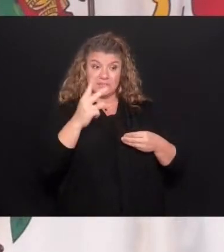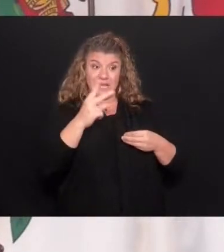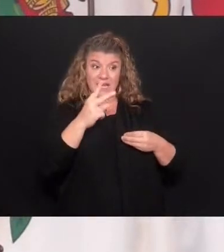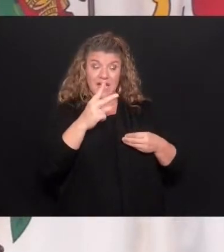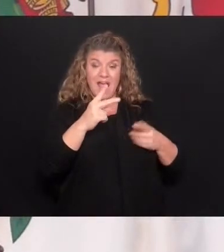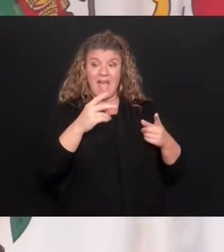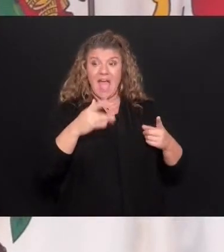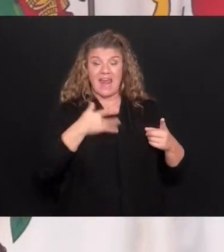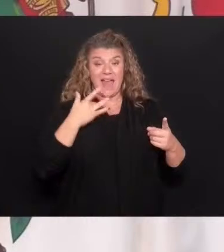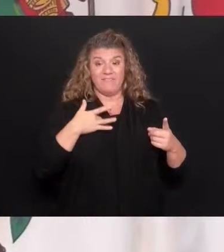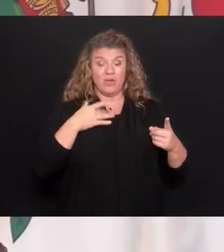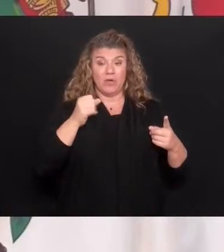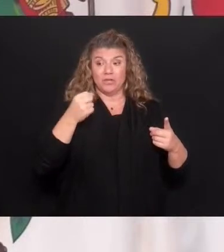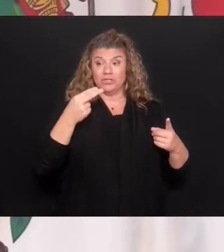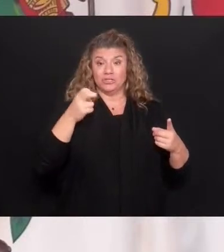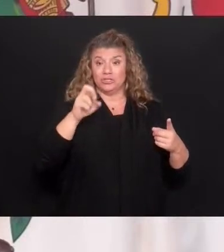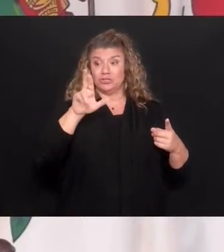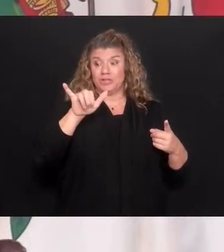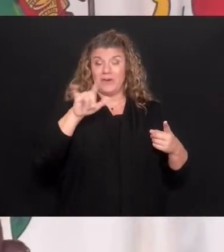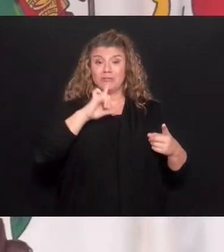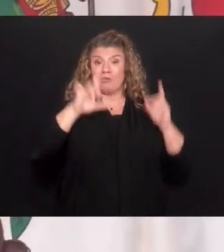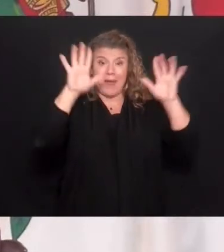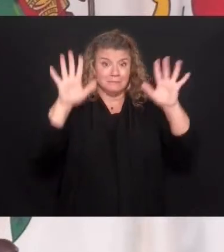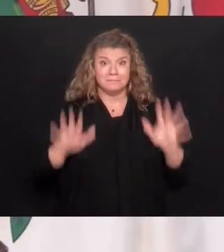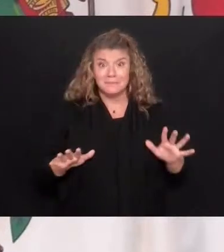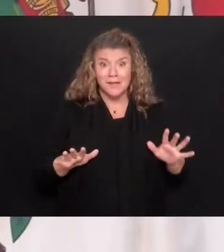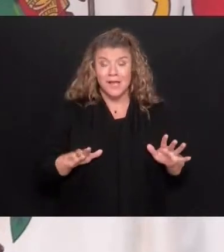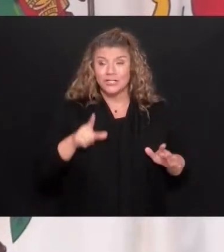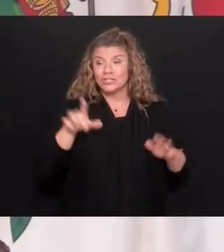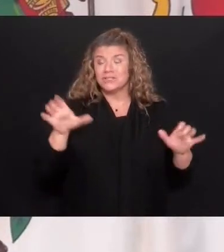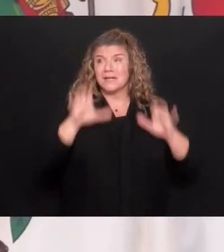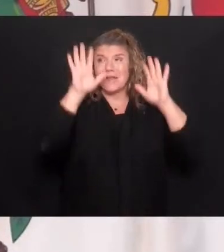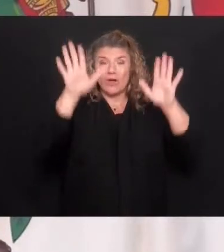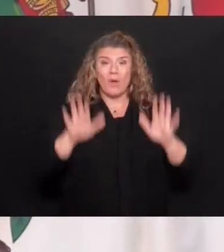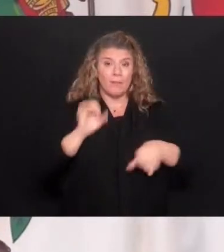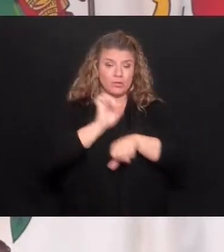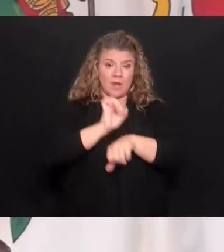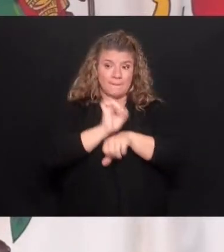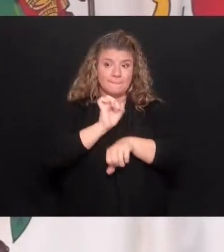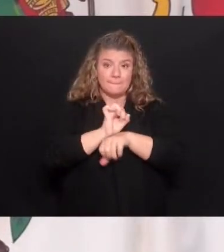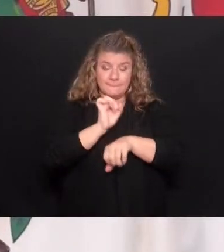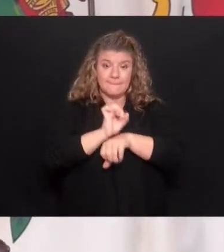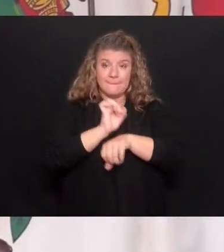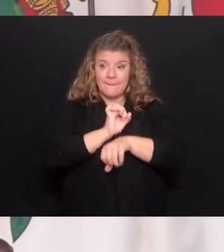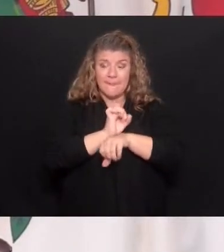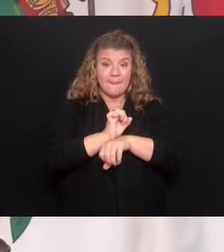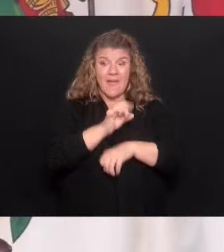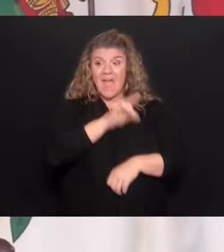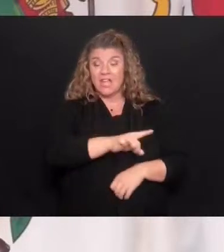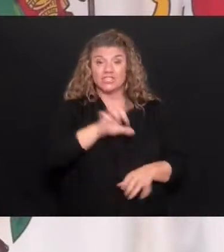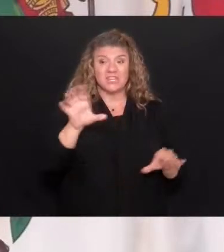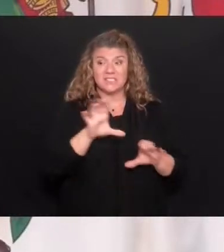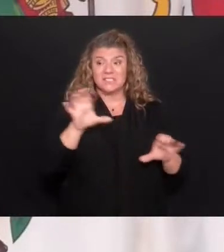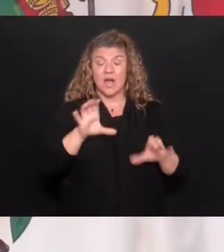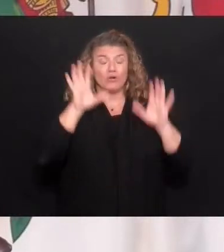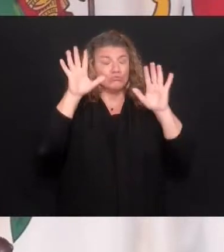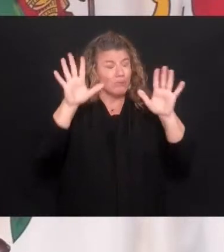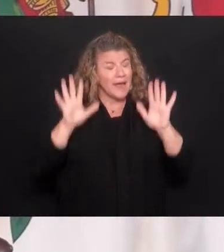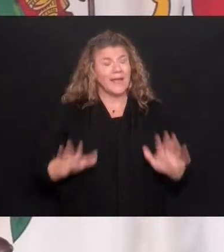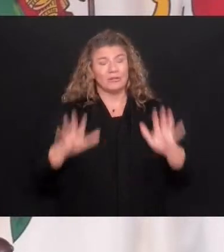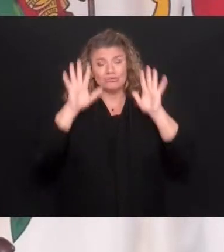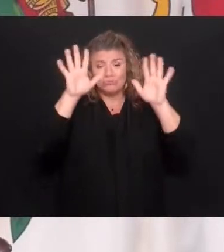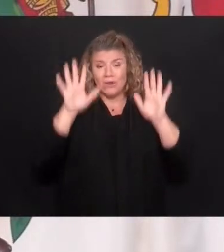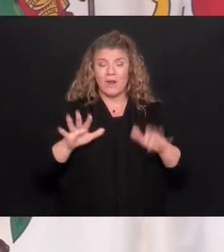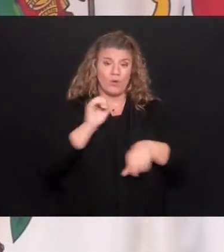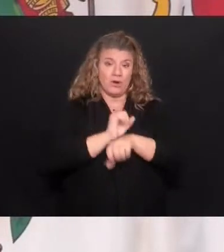think Sherry's great. I think she does an incredible job, and she's done great work,